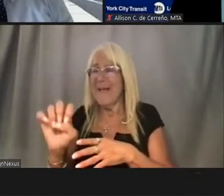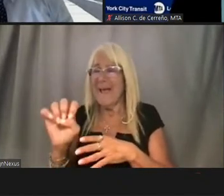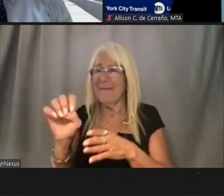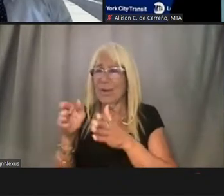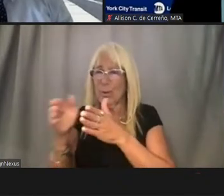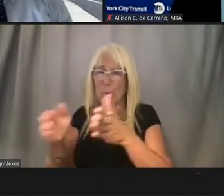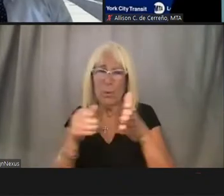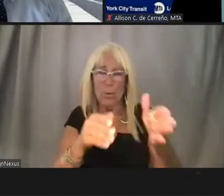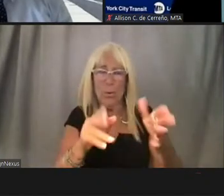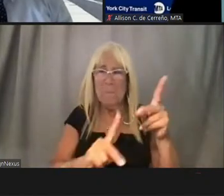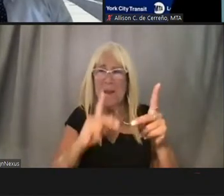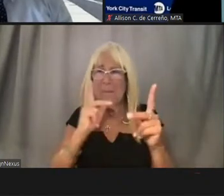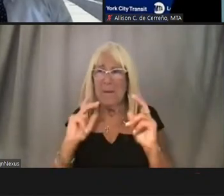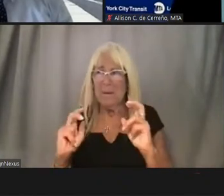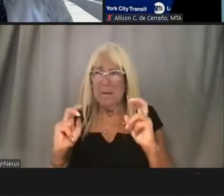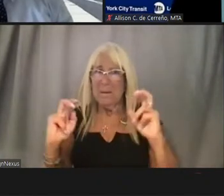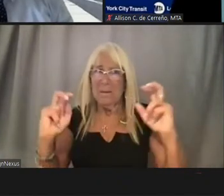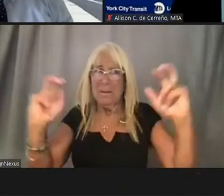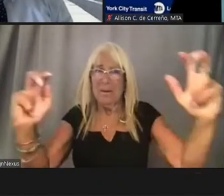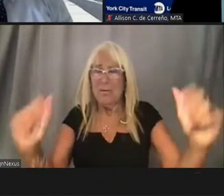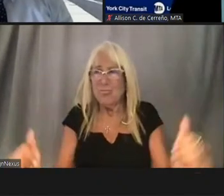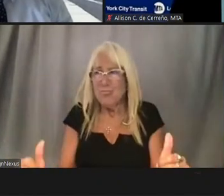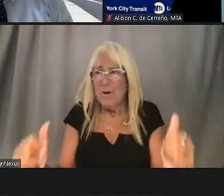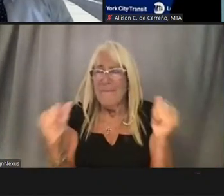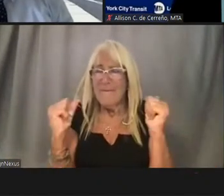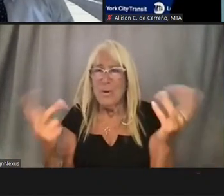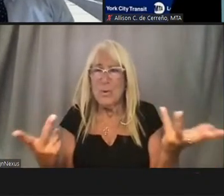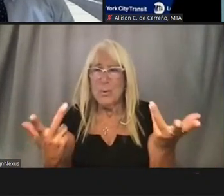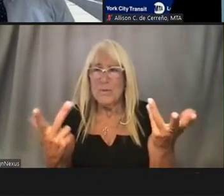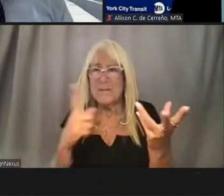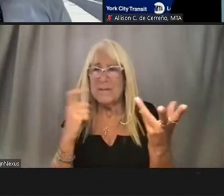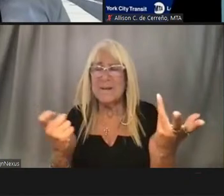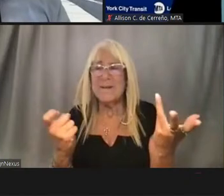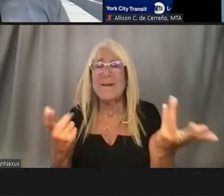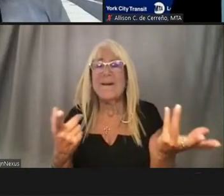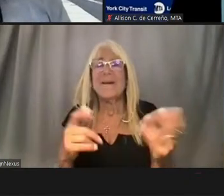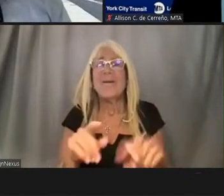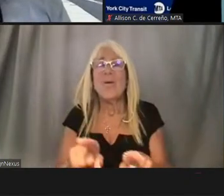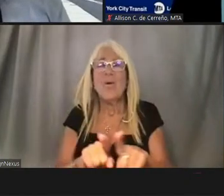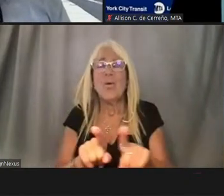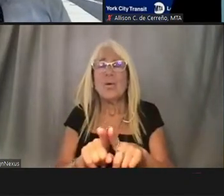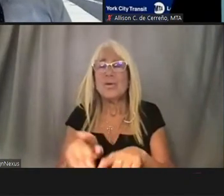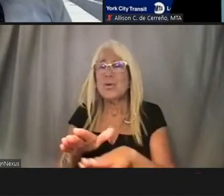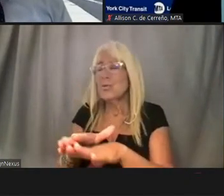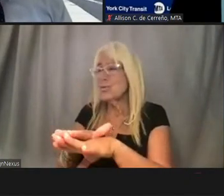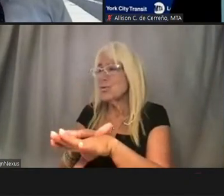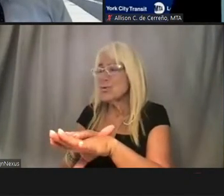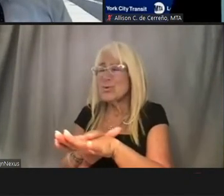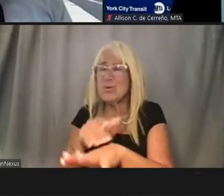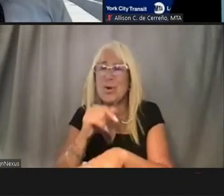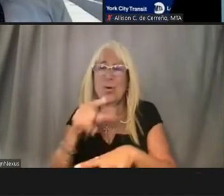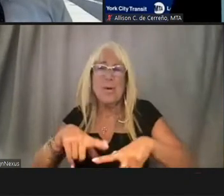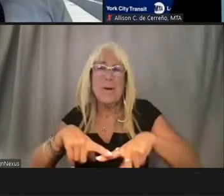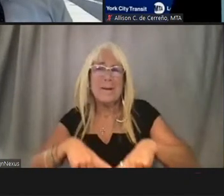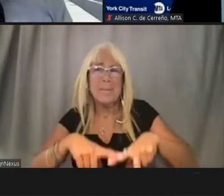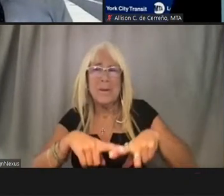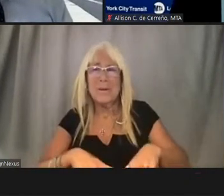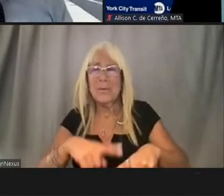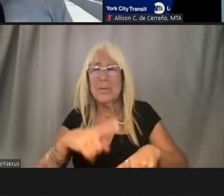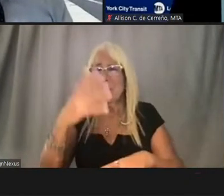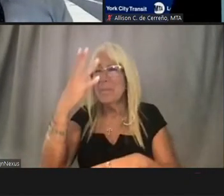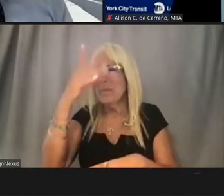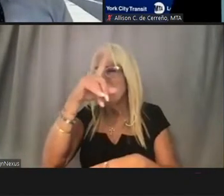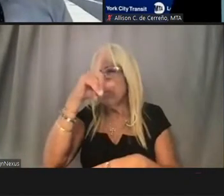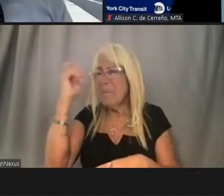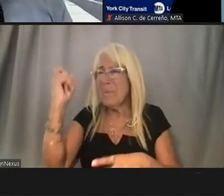serves thousands of low-income New Yorkers on 9th Avenue is extremely slow and unreliable because of the Lincoln Tunnel